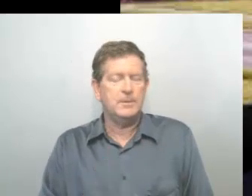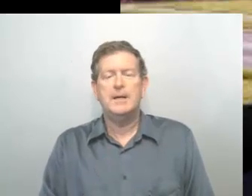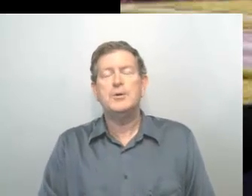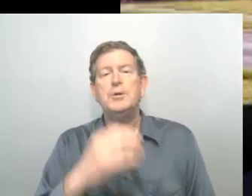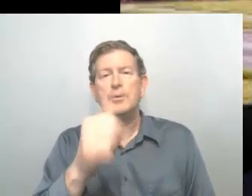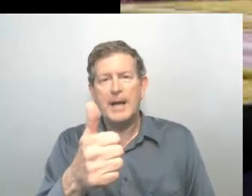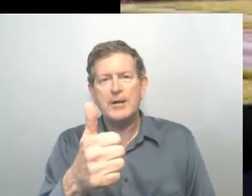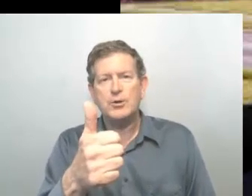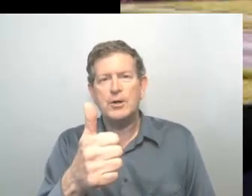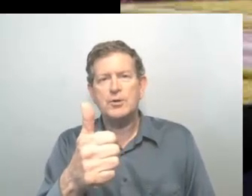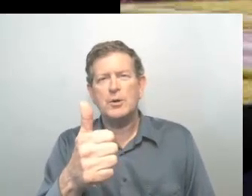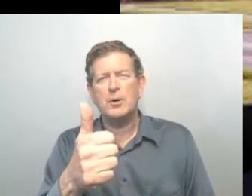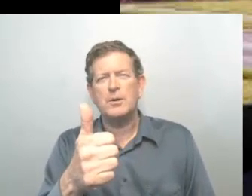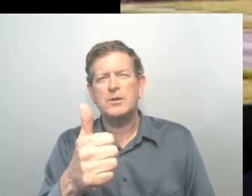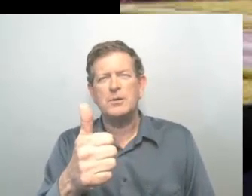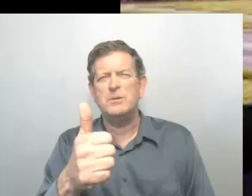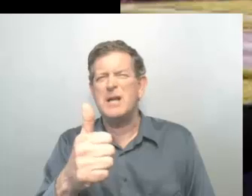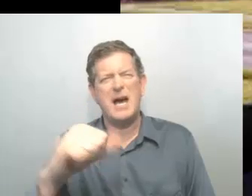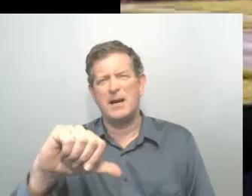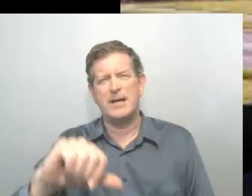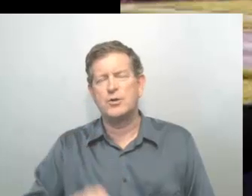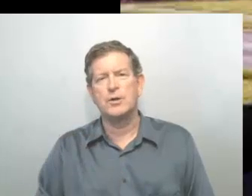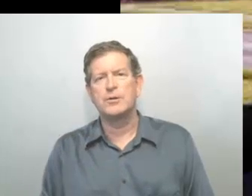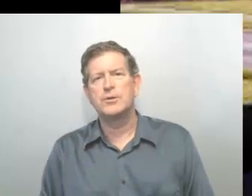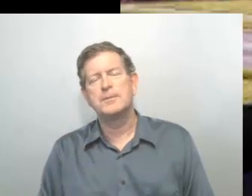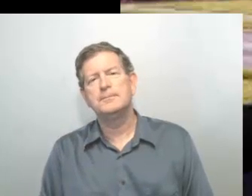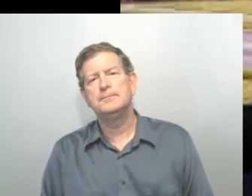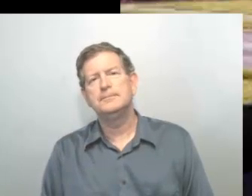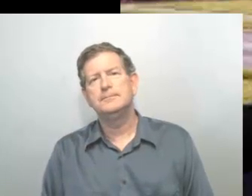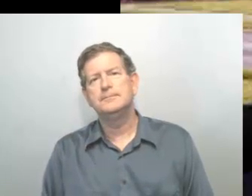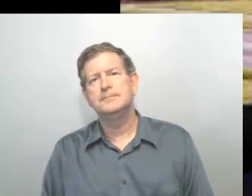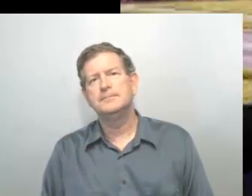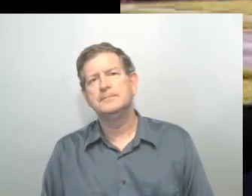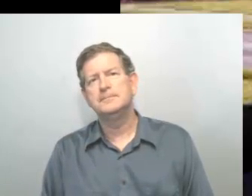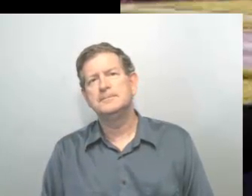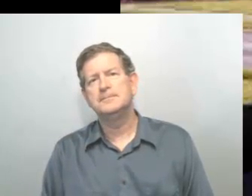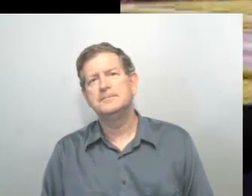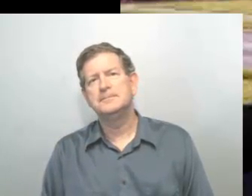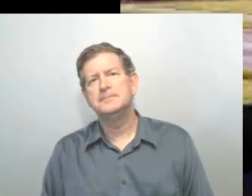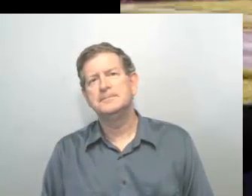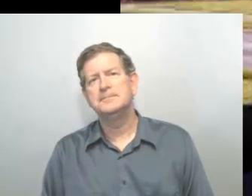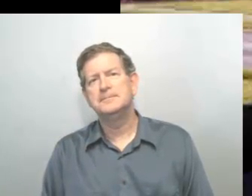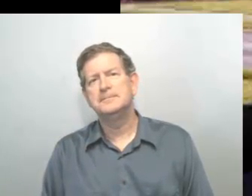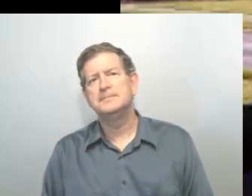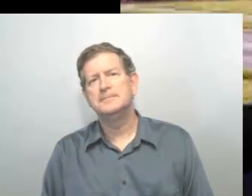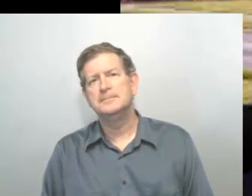If you do you like church, or do you not like church?